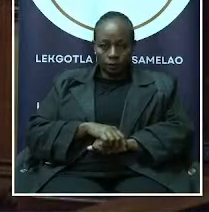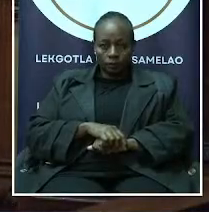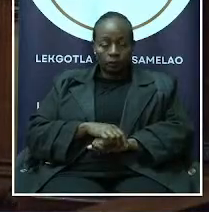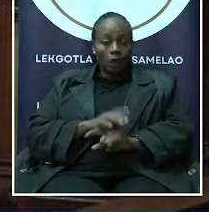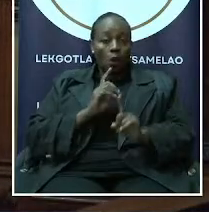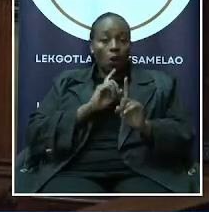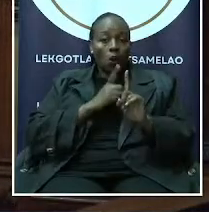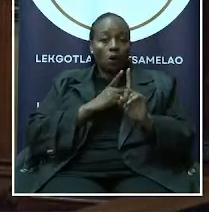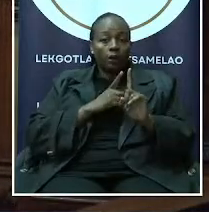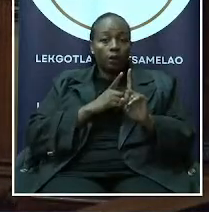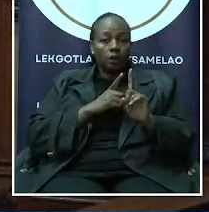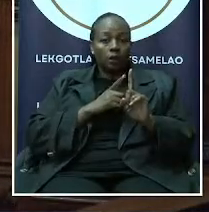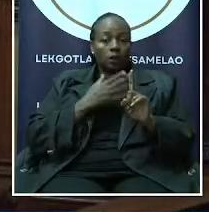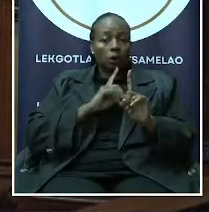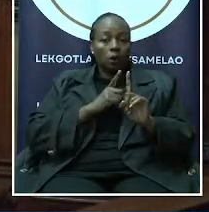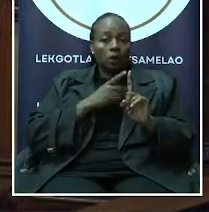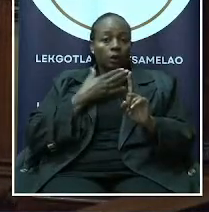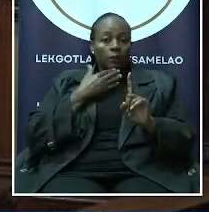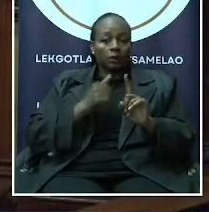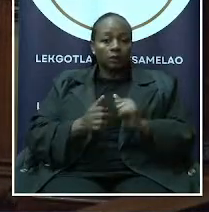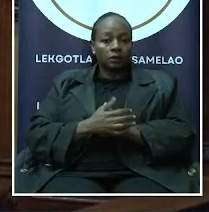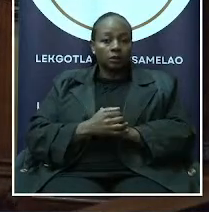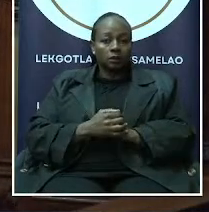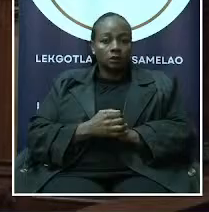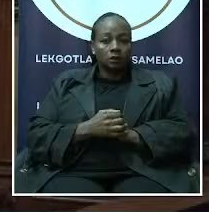Order. Order, please.